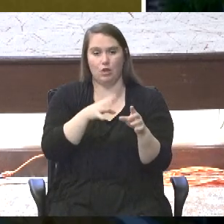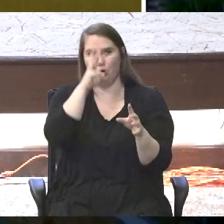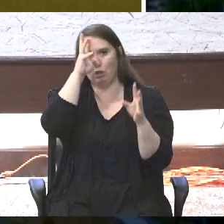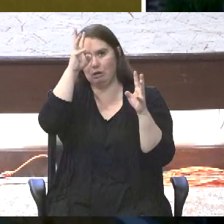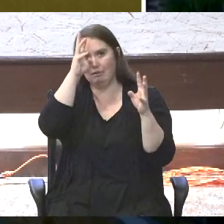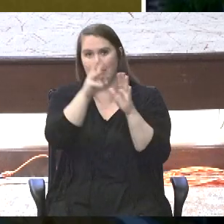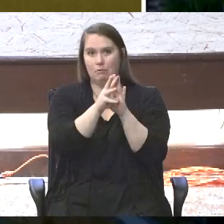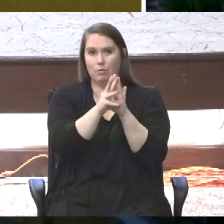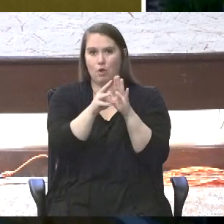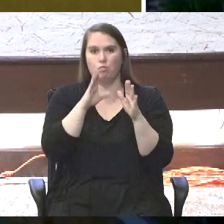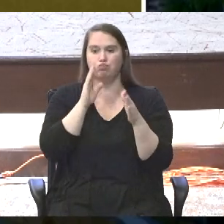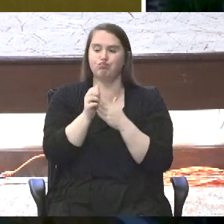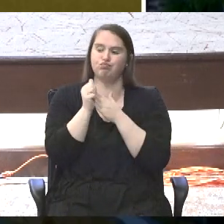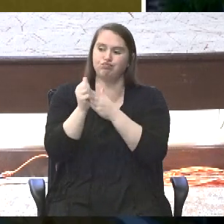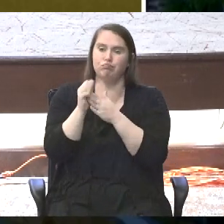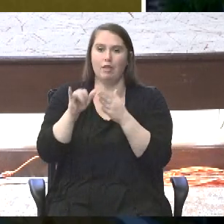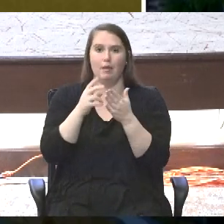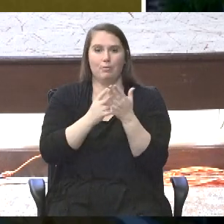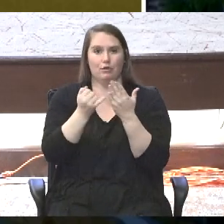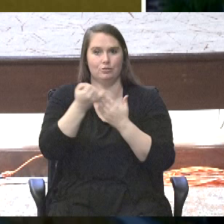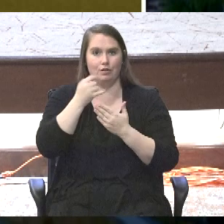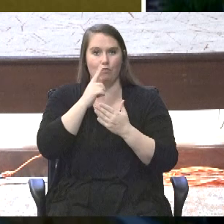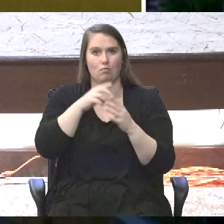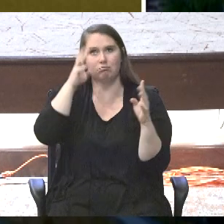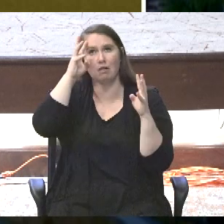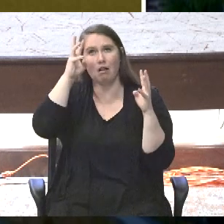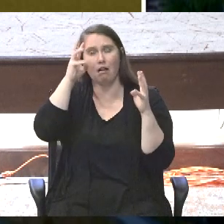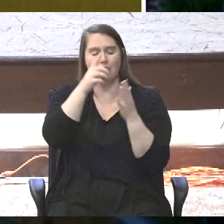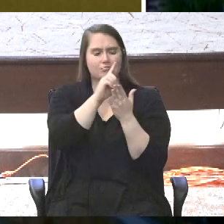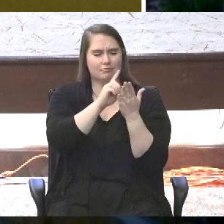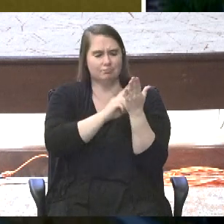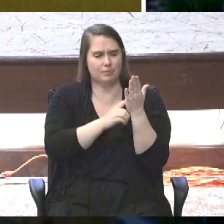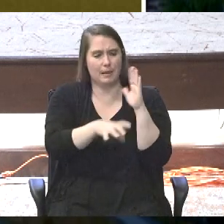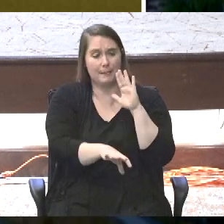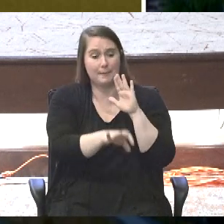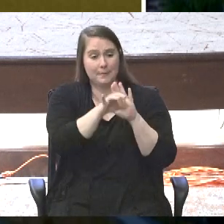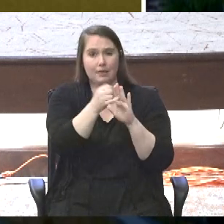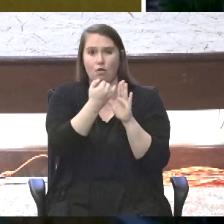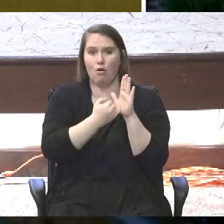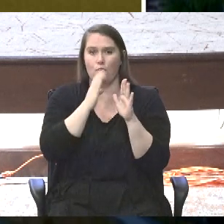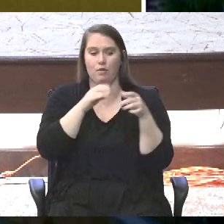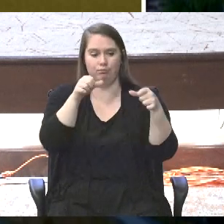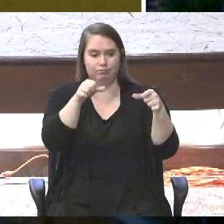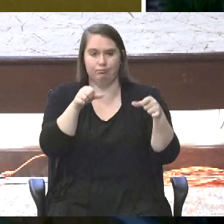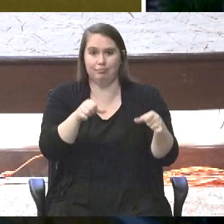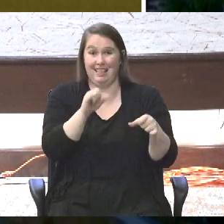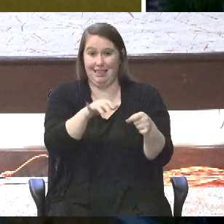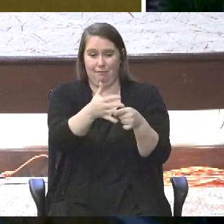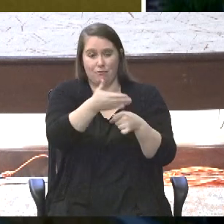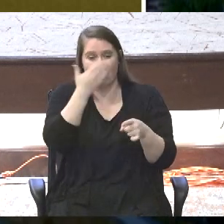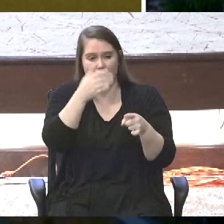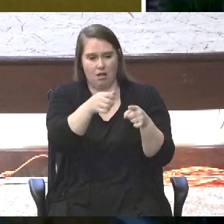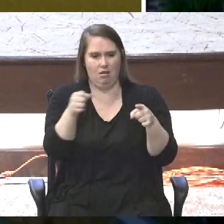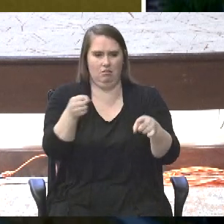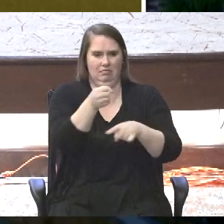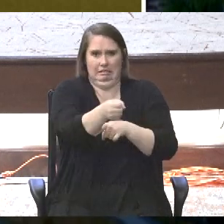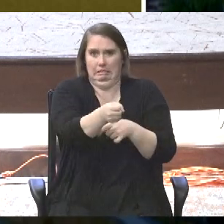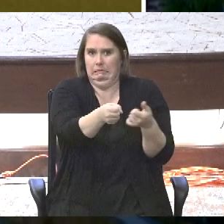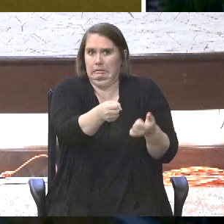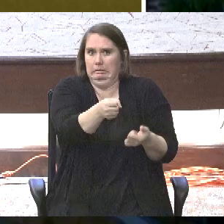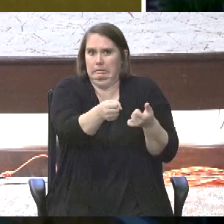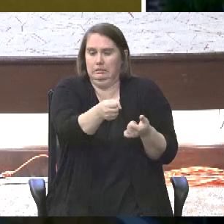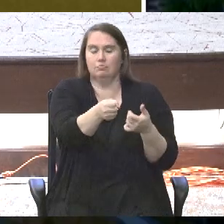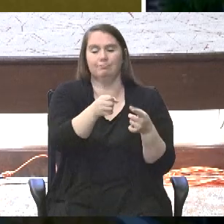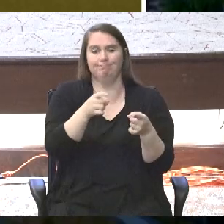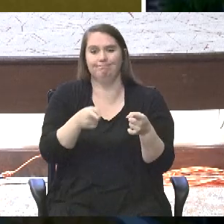lead that process of design and selection of art, and we anticipate that art piece